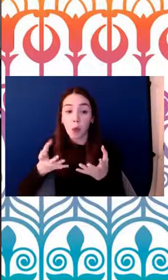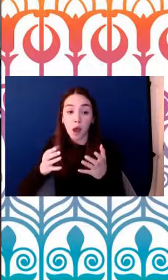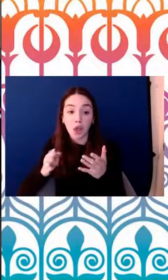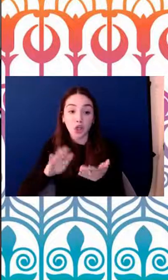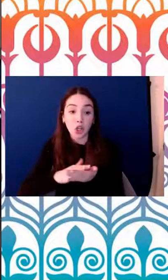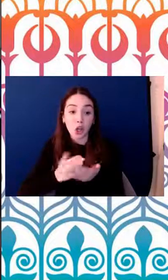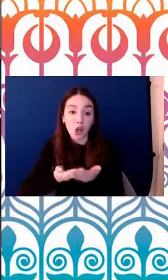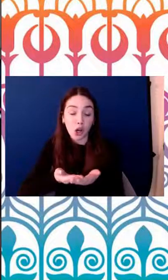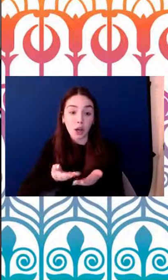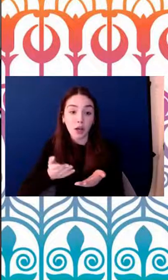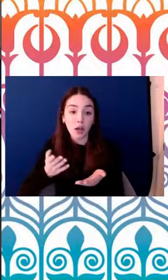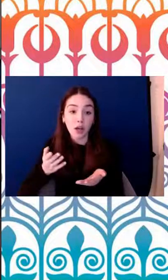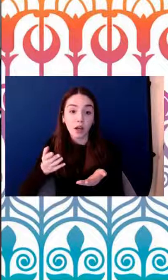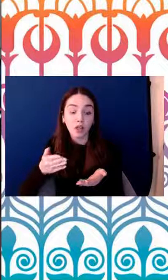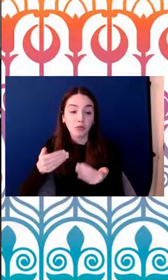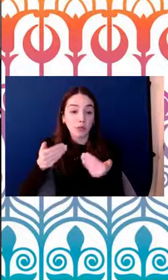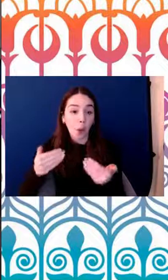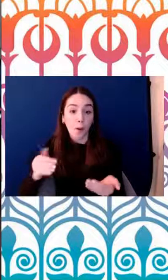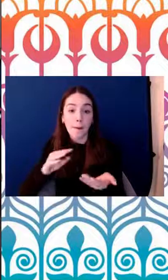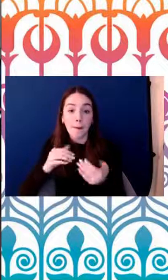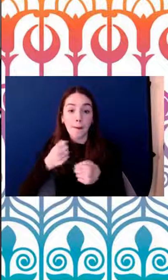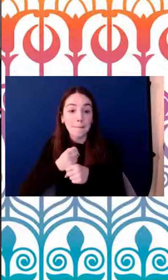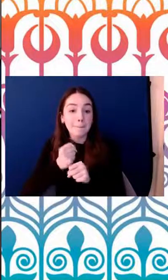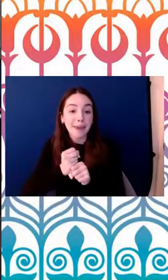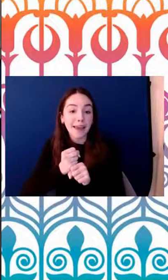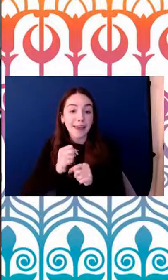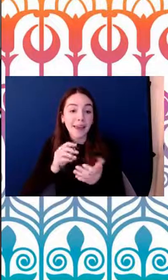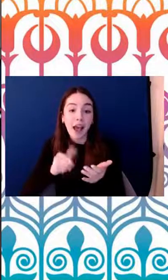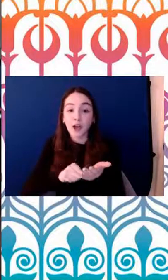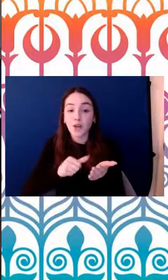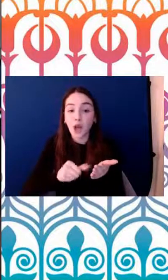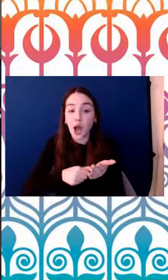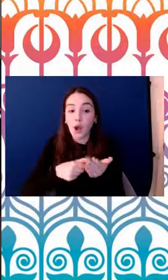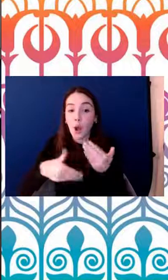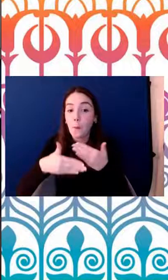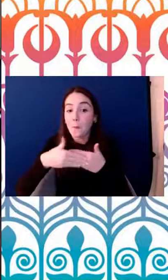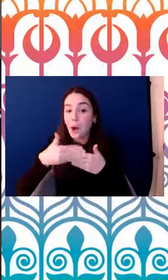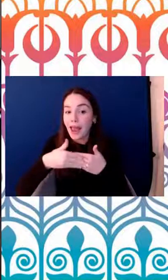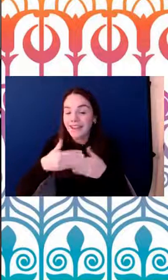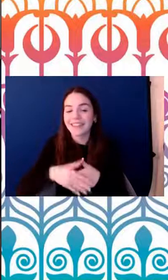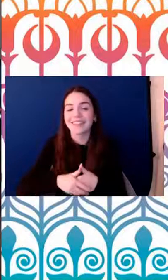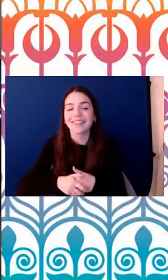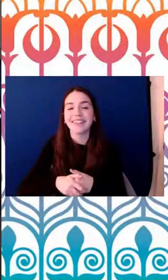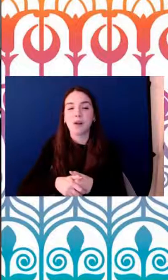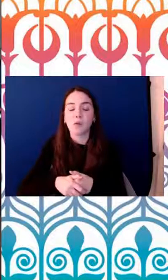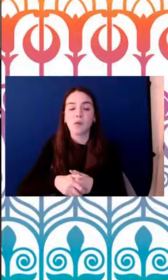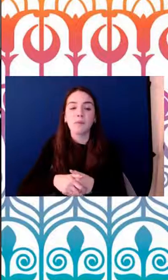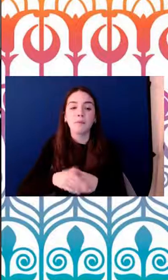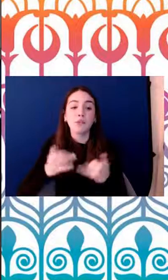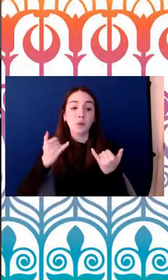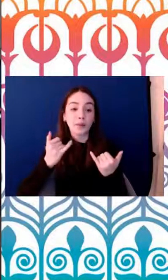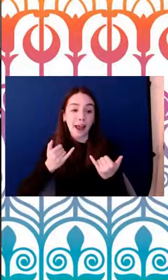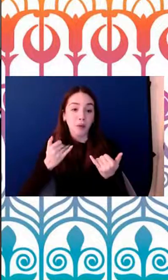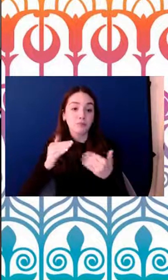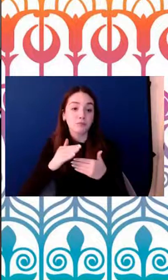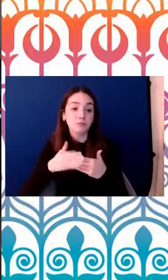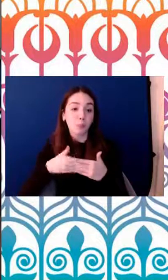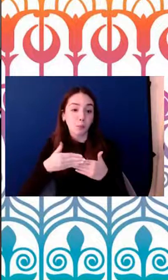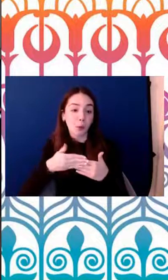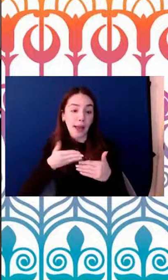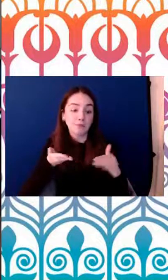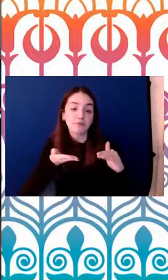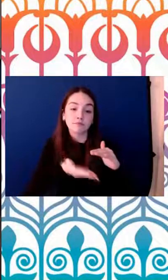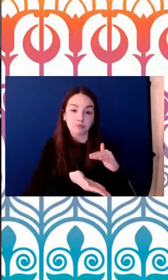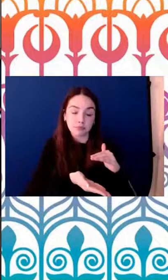says, make avocado bread. Okay, so our bread is in the toaster oven toasting.